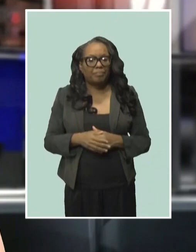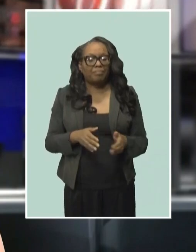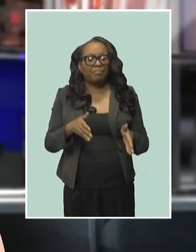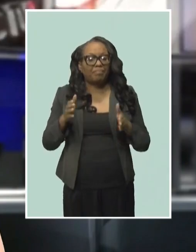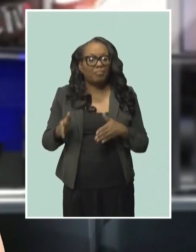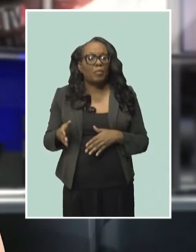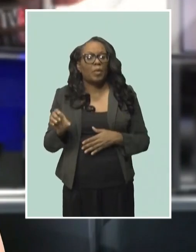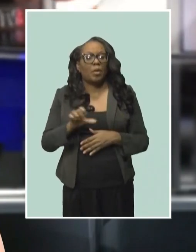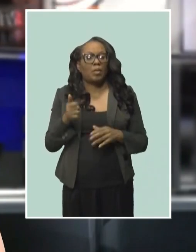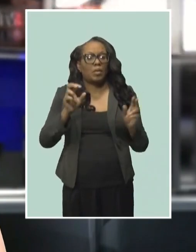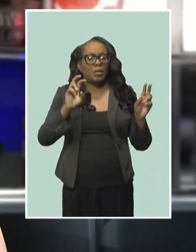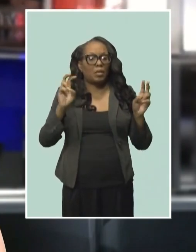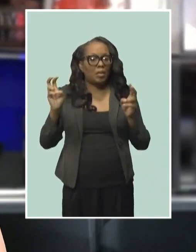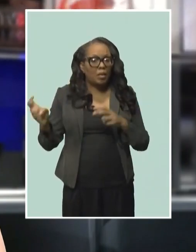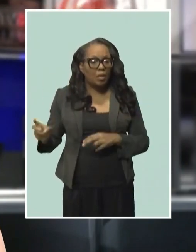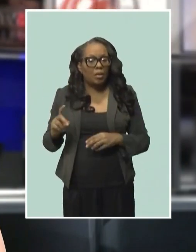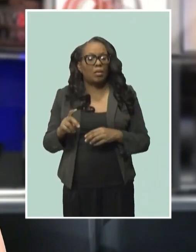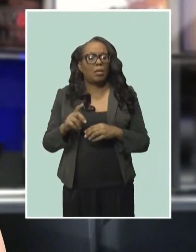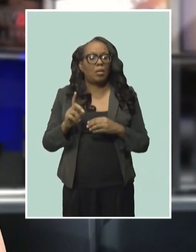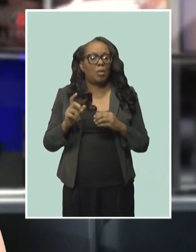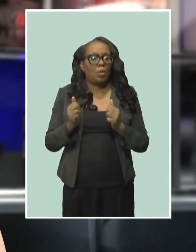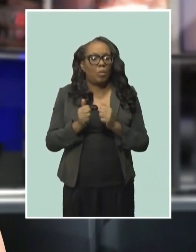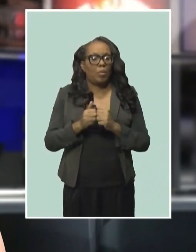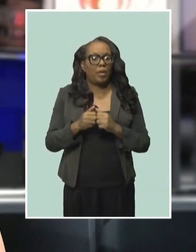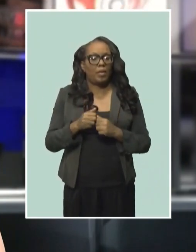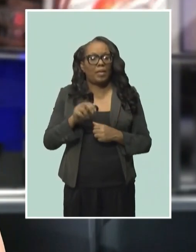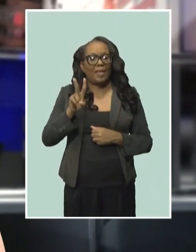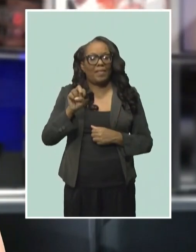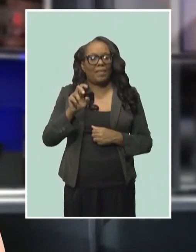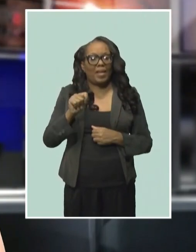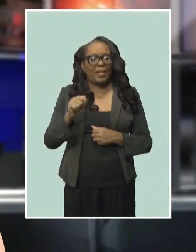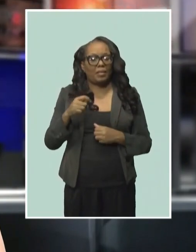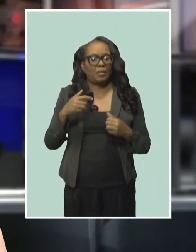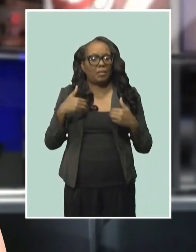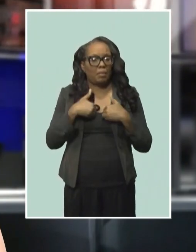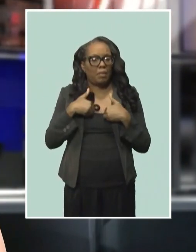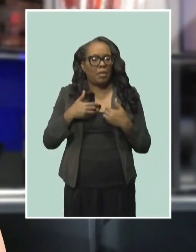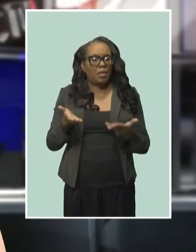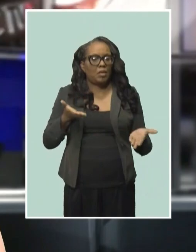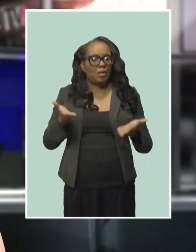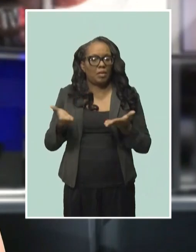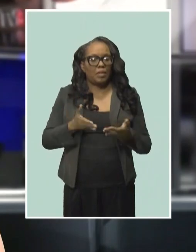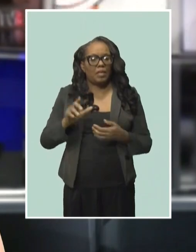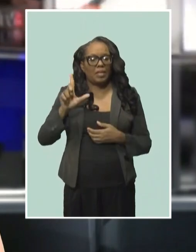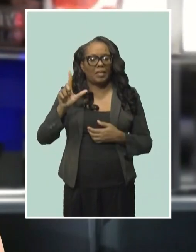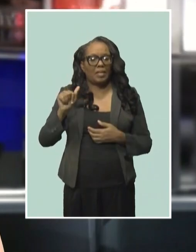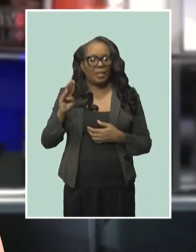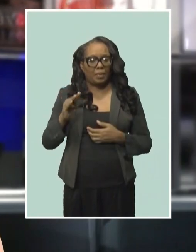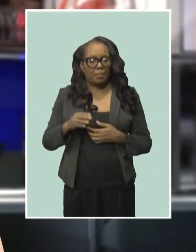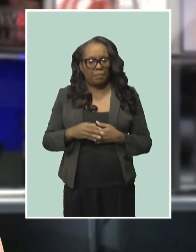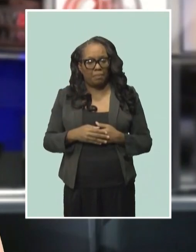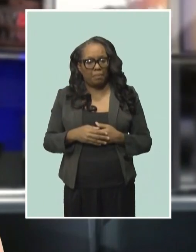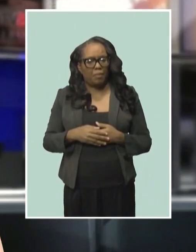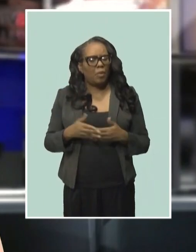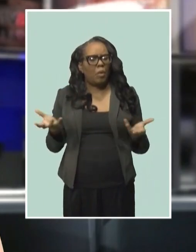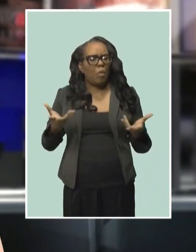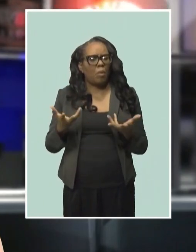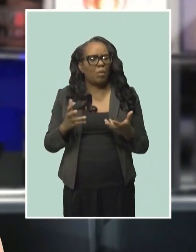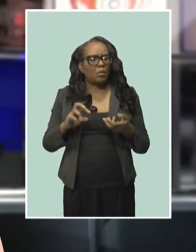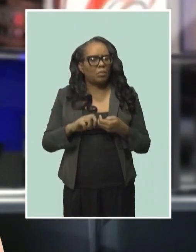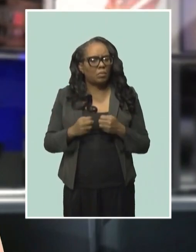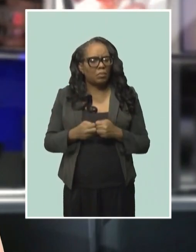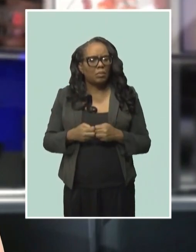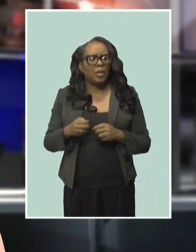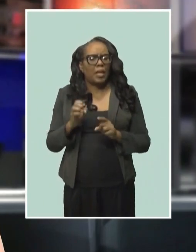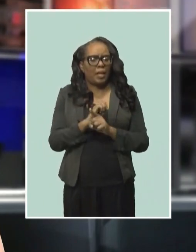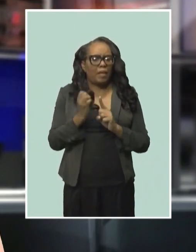Veterinary Services Laboratory. According to Chief Veterinary Officer Dr. Bart Trotman, structural and environmental challenges has disrupted